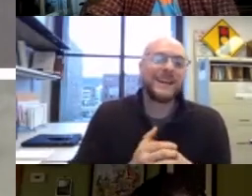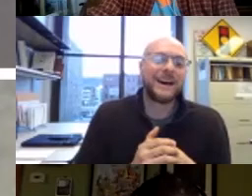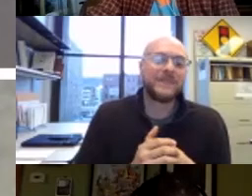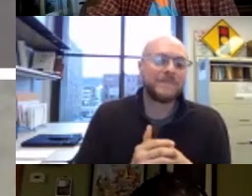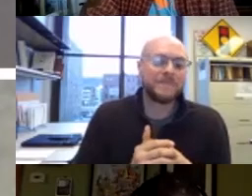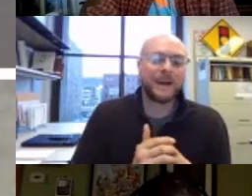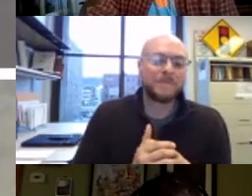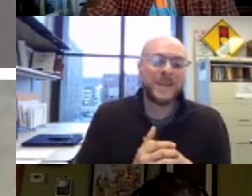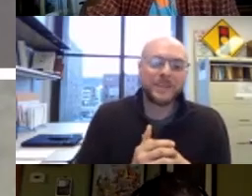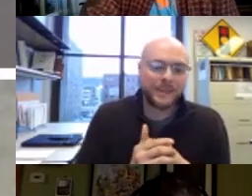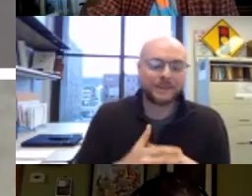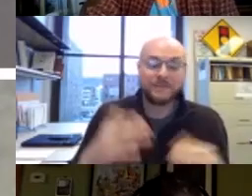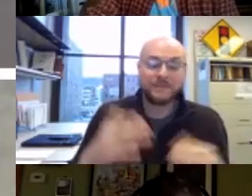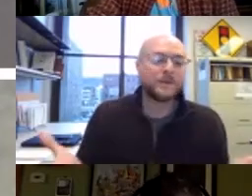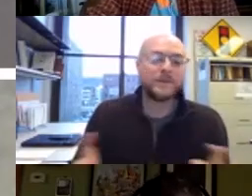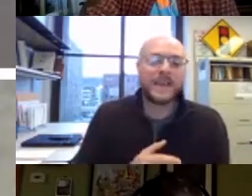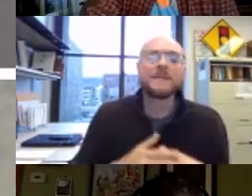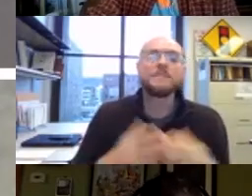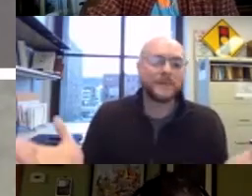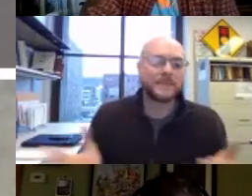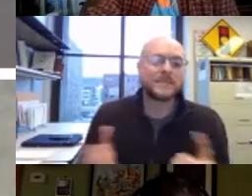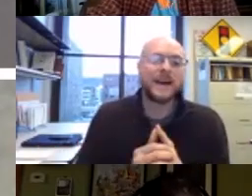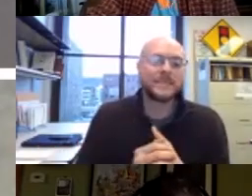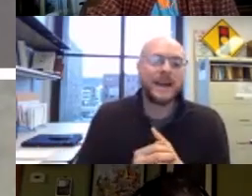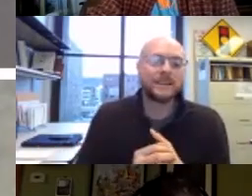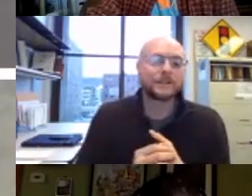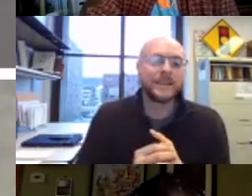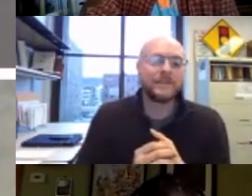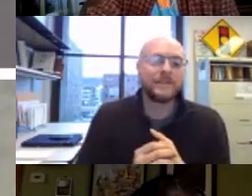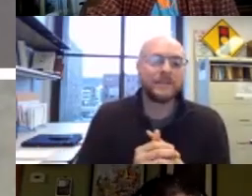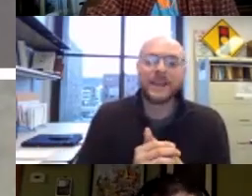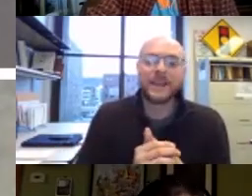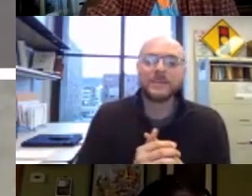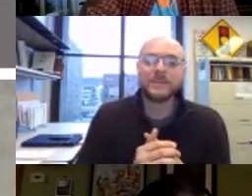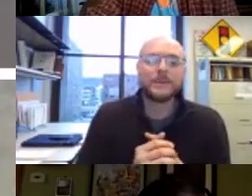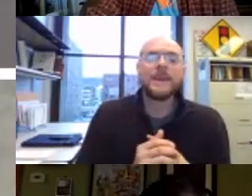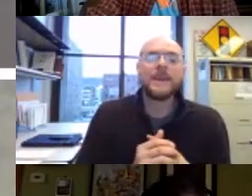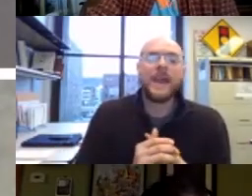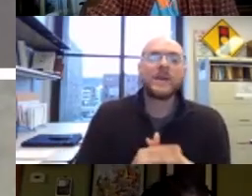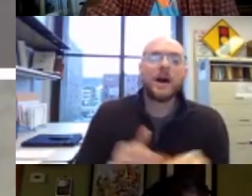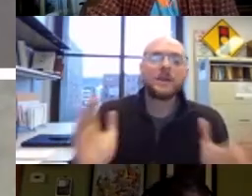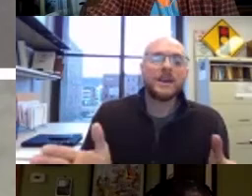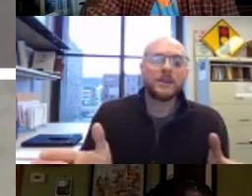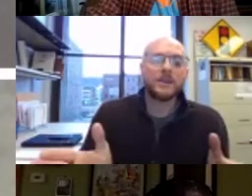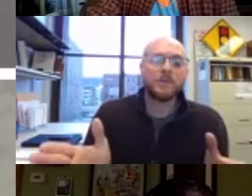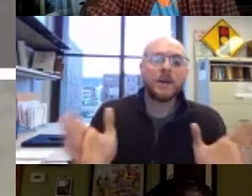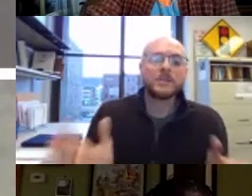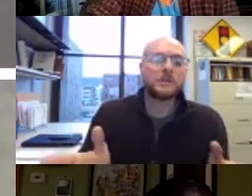predict pedestrian or vehicle movements, any movements to that degree of accuracy. And we